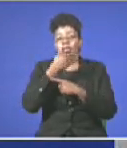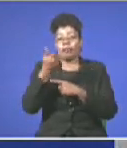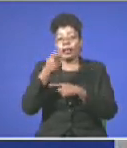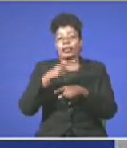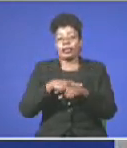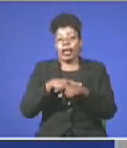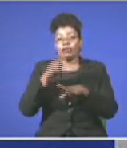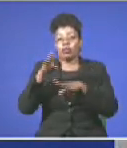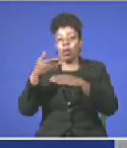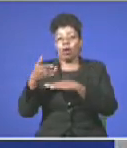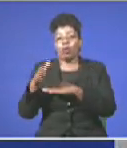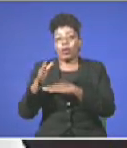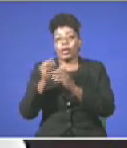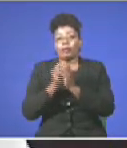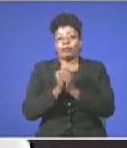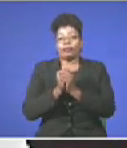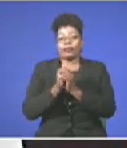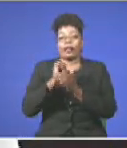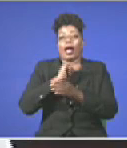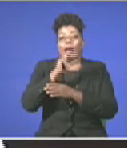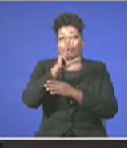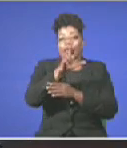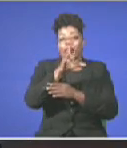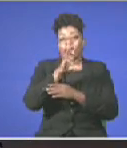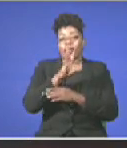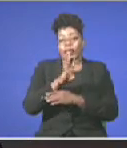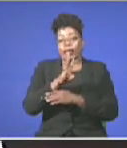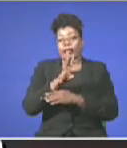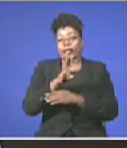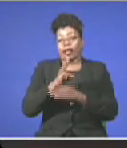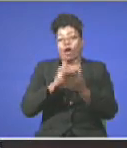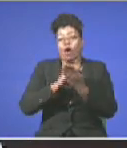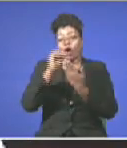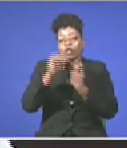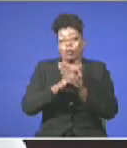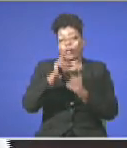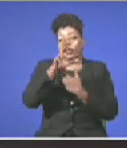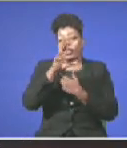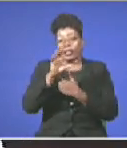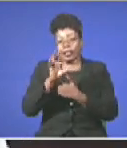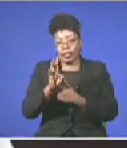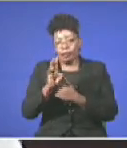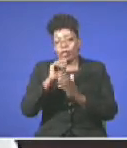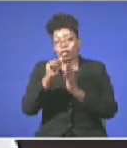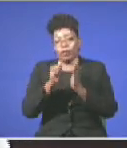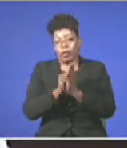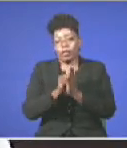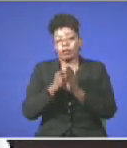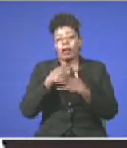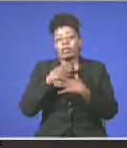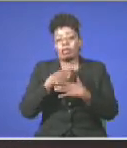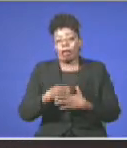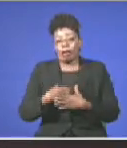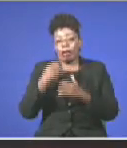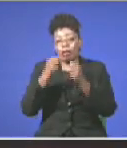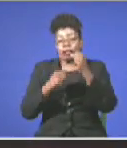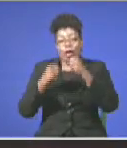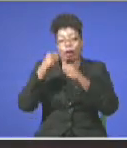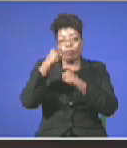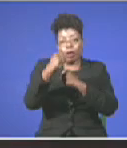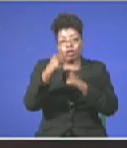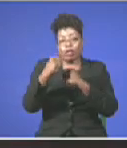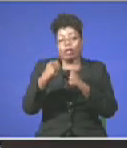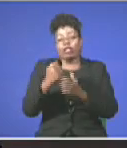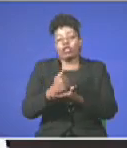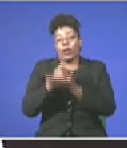away. I'm 36, about to be 37 in October, you know, and like I say, my passion is for boxing, helping youth